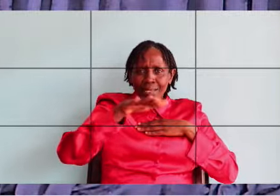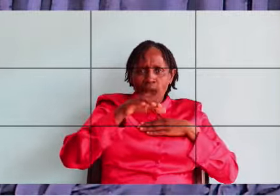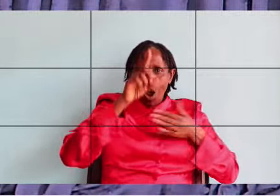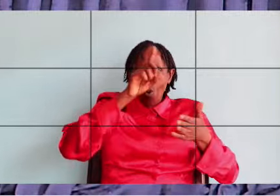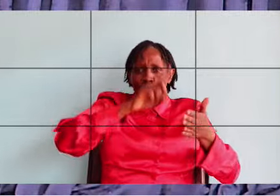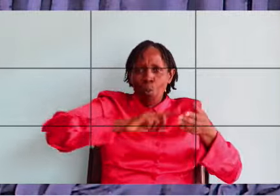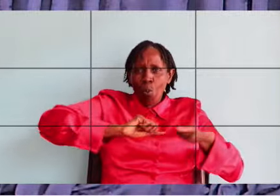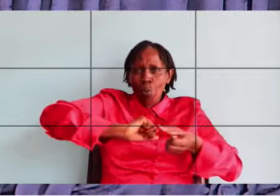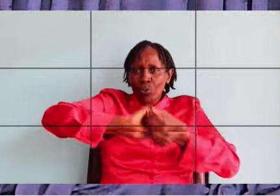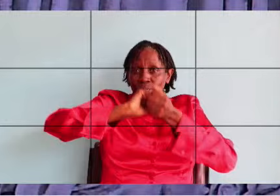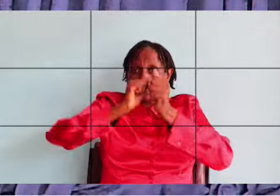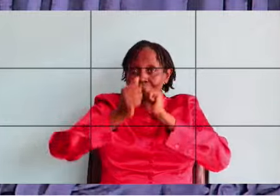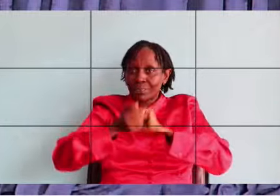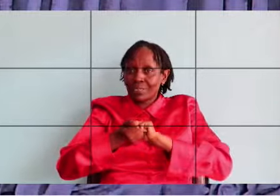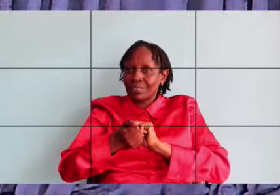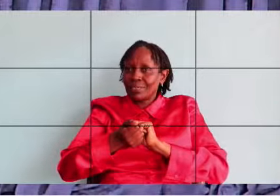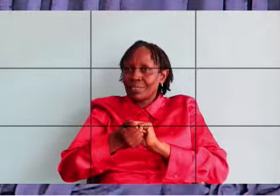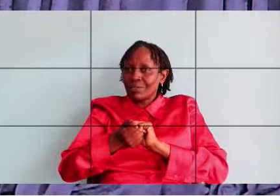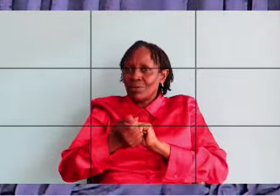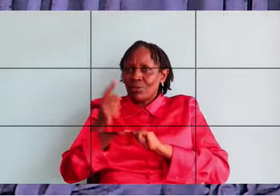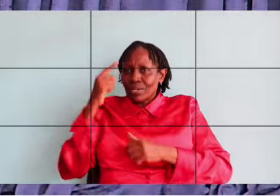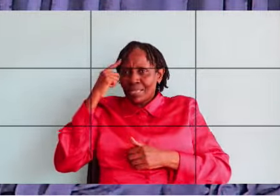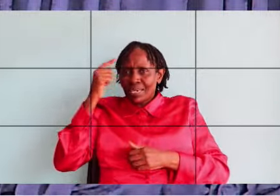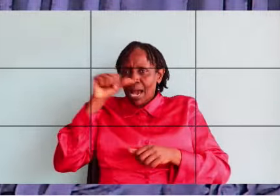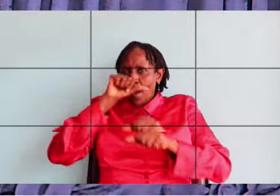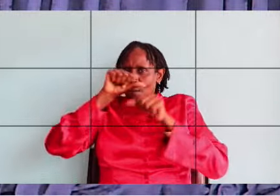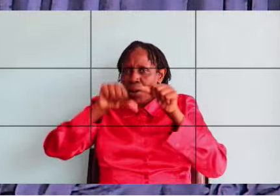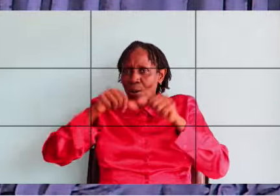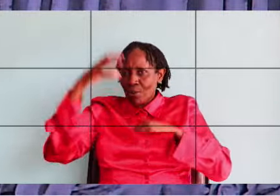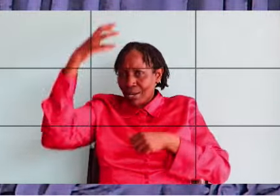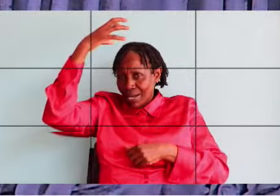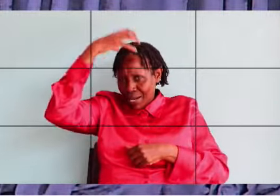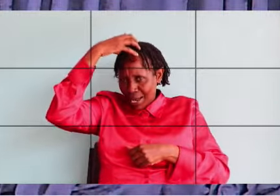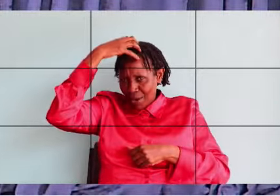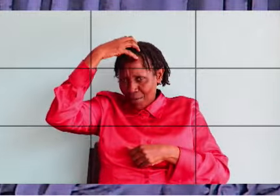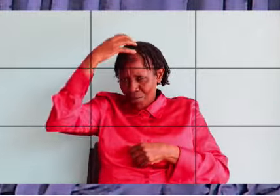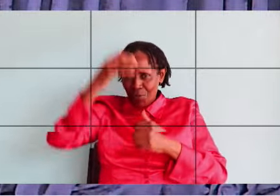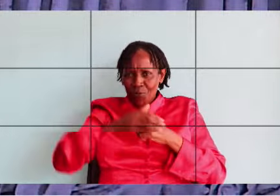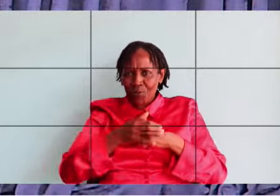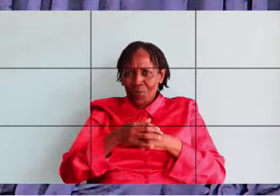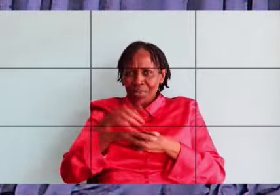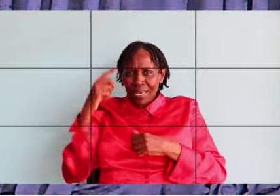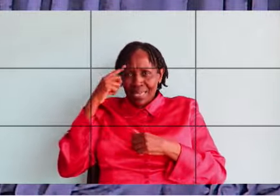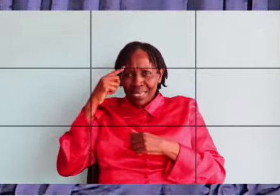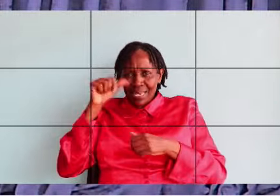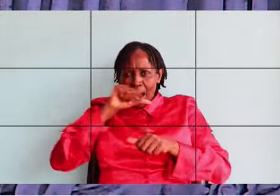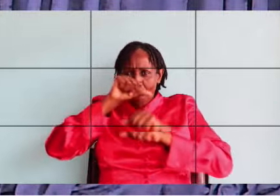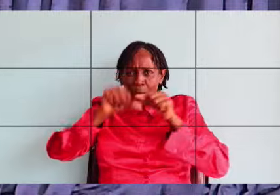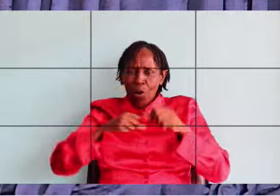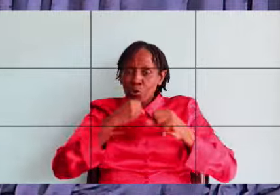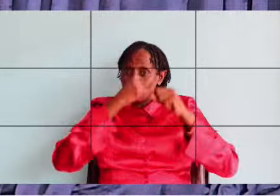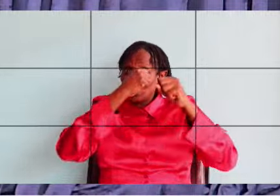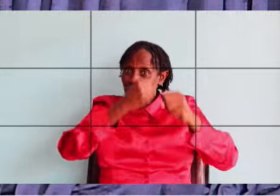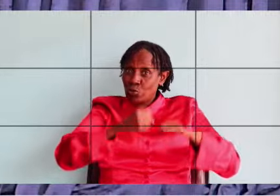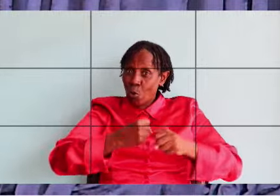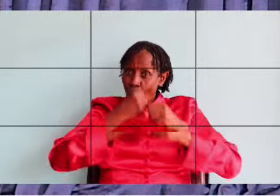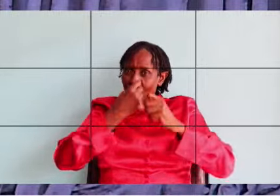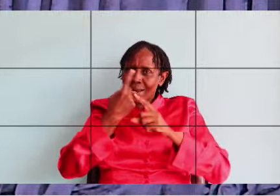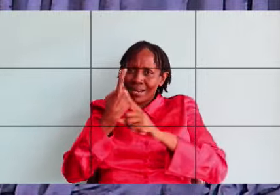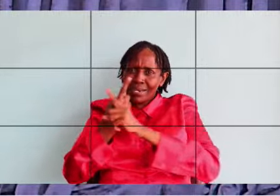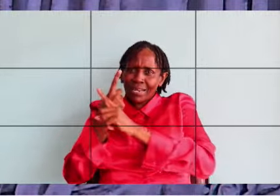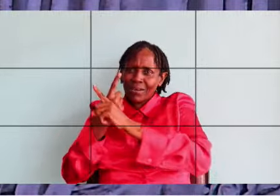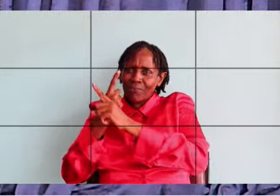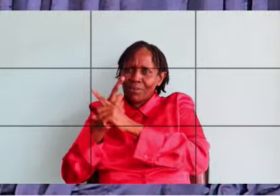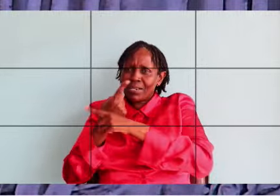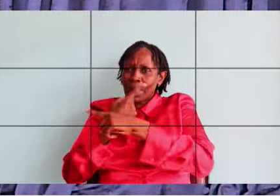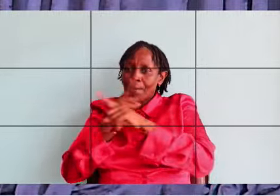really want to bring? We think about Lamu, and we think about Gishagi, we think about many other places that God is using us to serve, but we